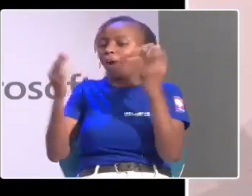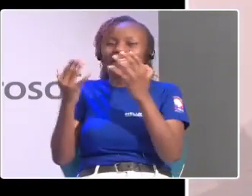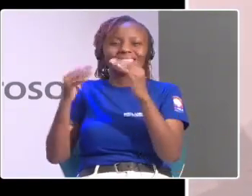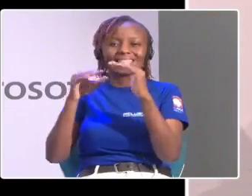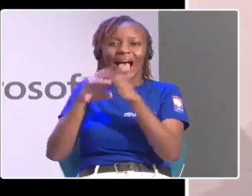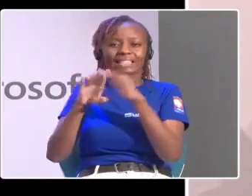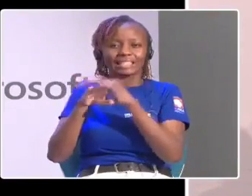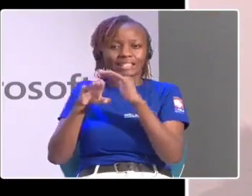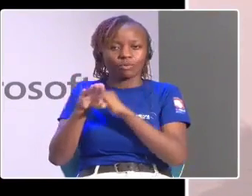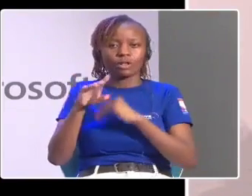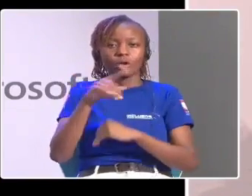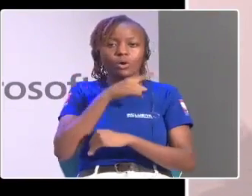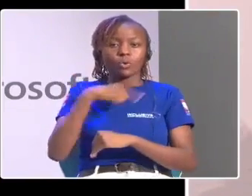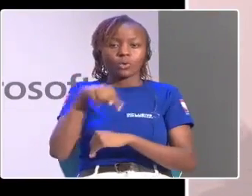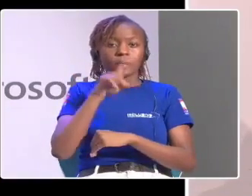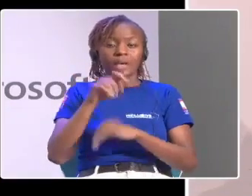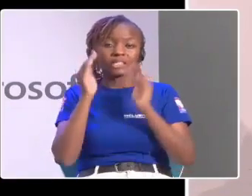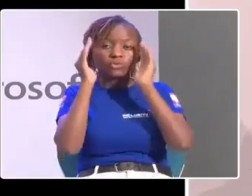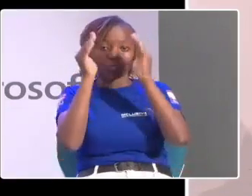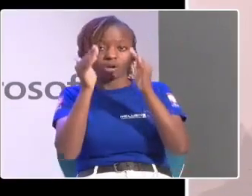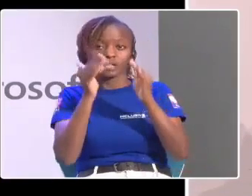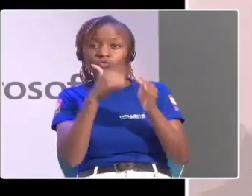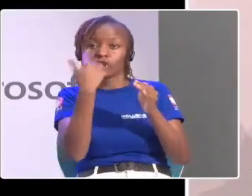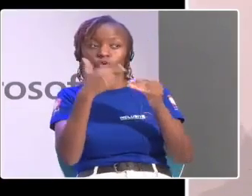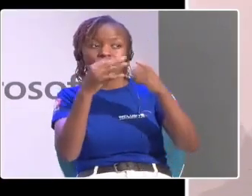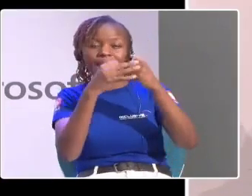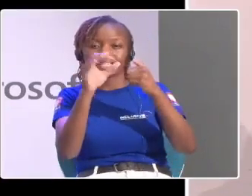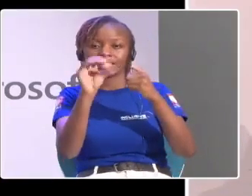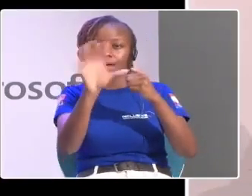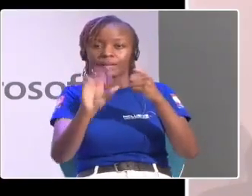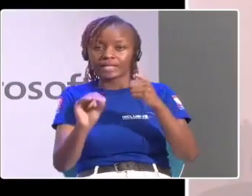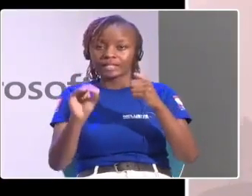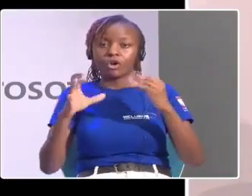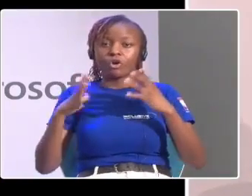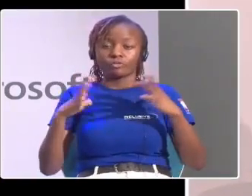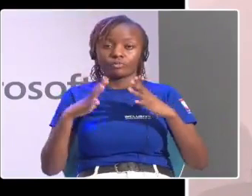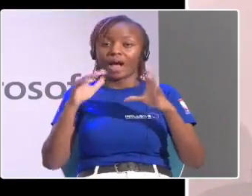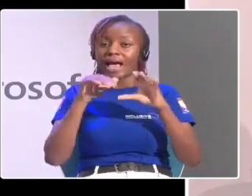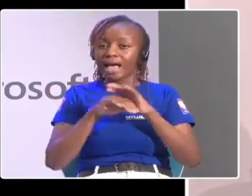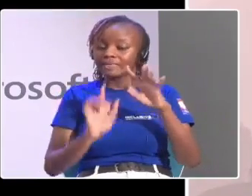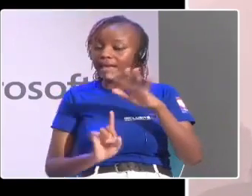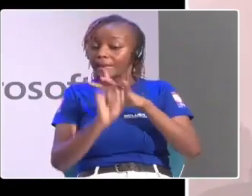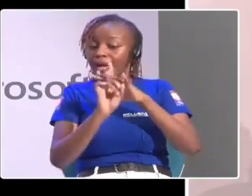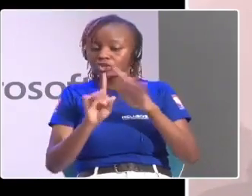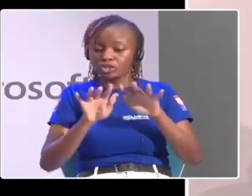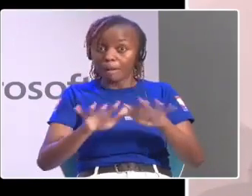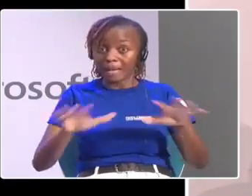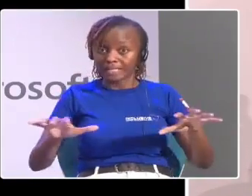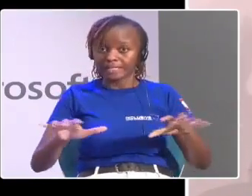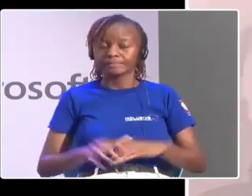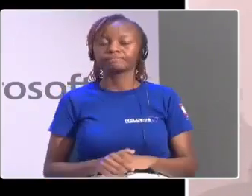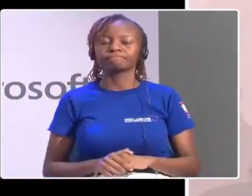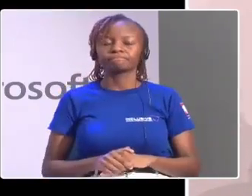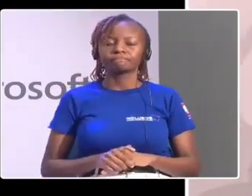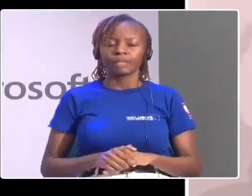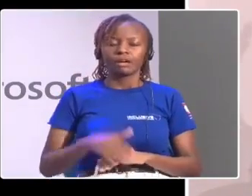we need to pay attention to the 80% of the world that's in emerging markets. And a lot